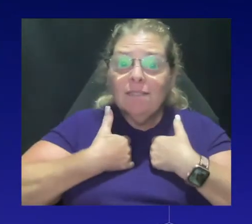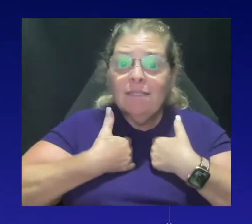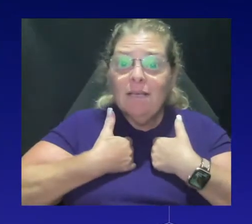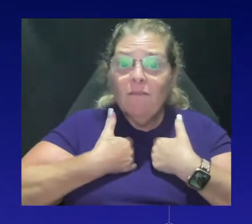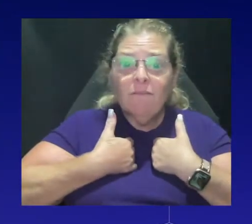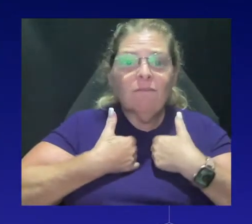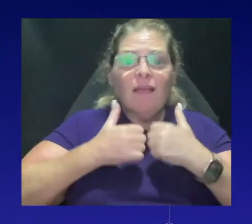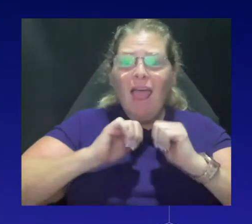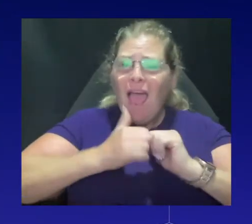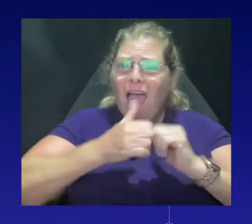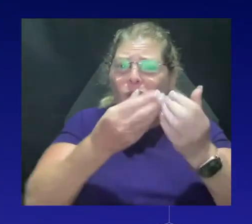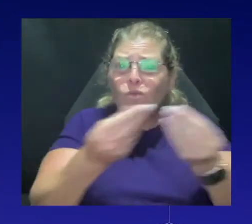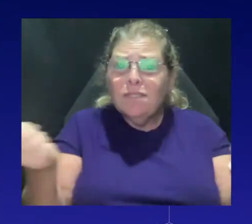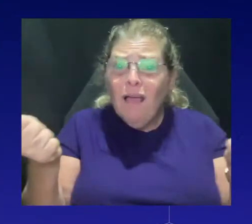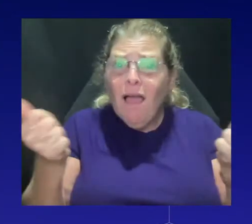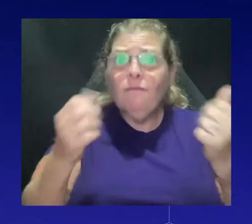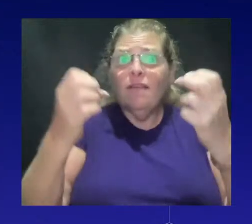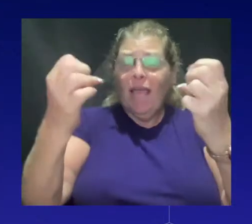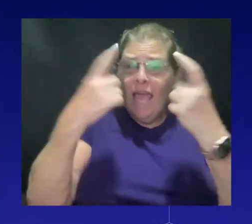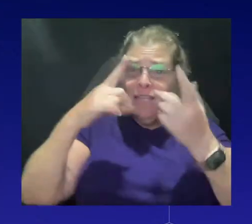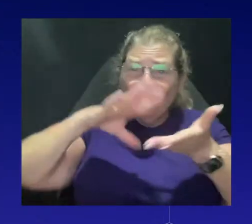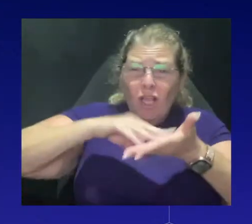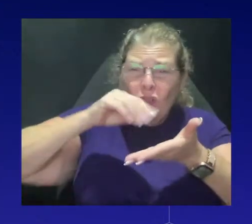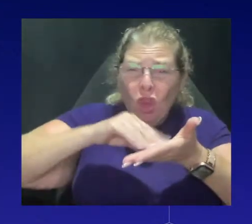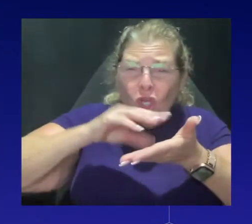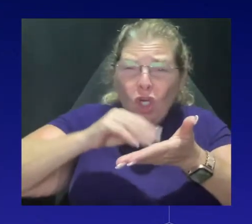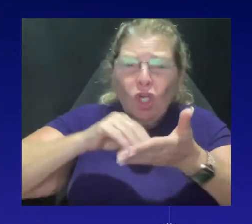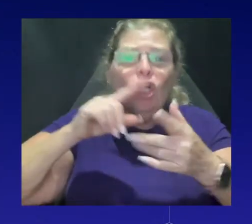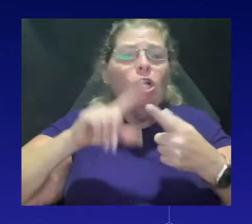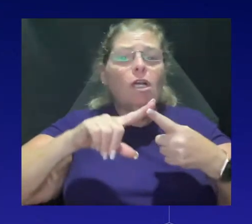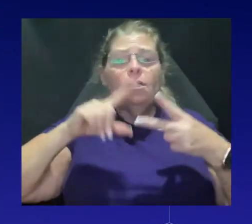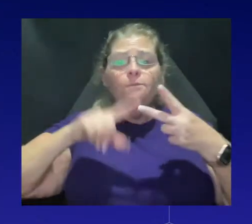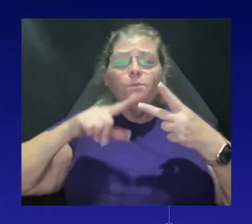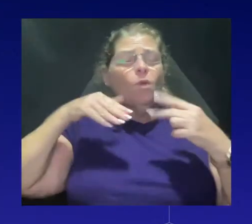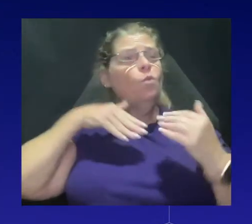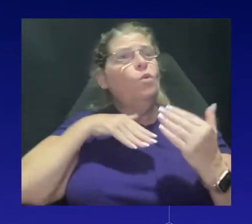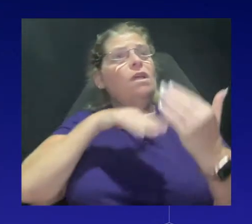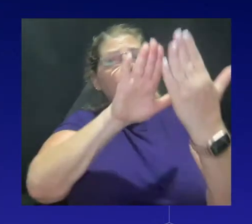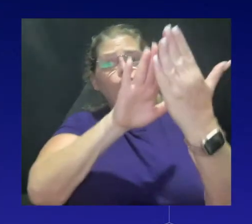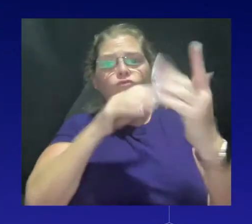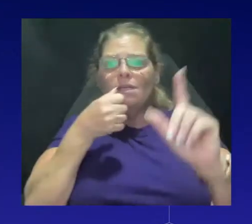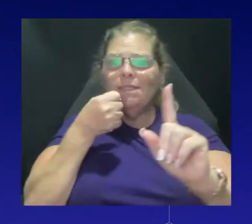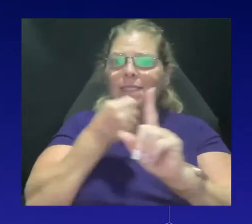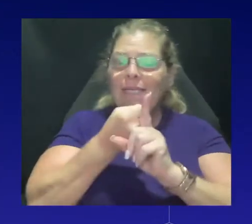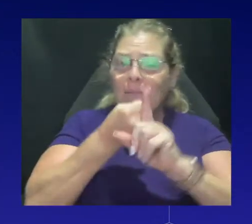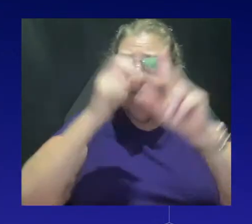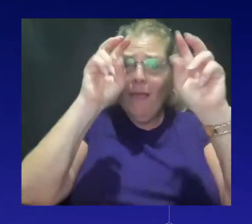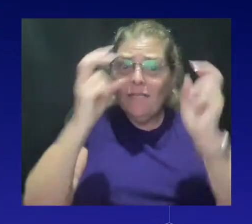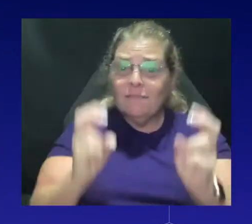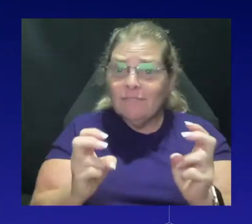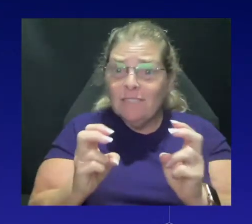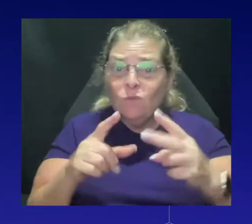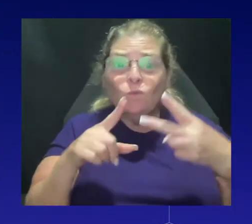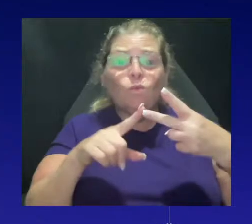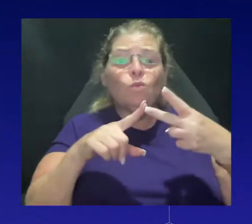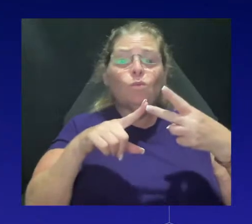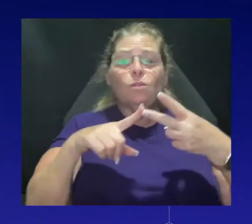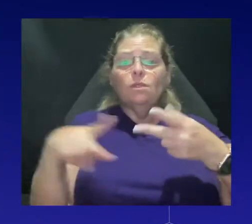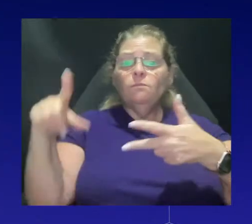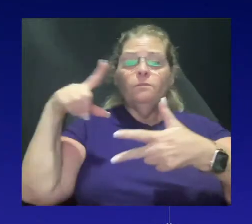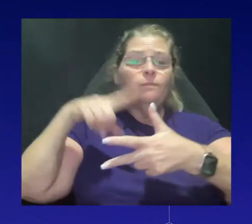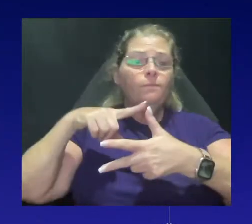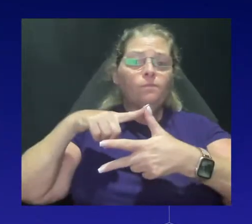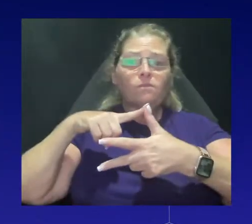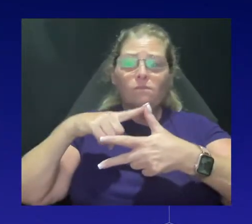solutions. We have been addressing the impacts of the issues. We have even looked